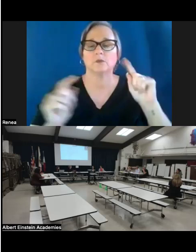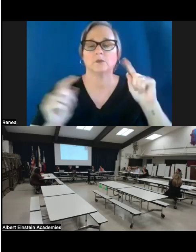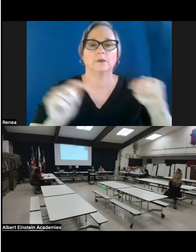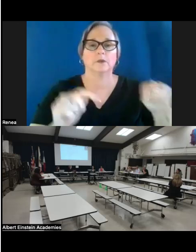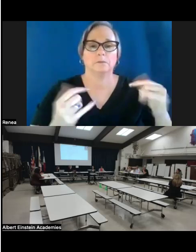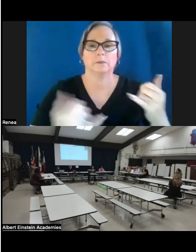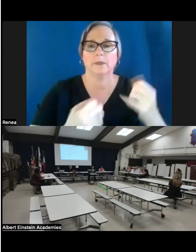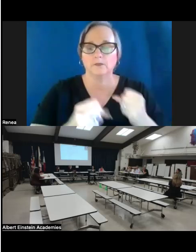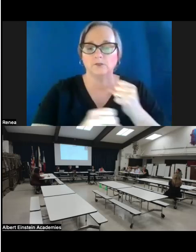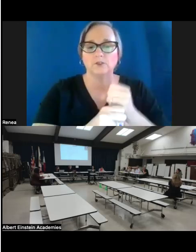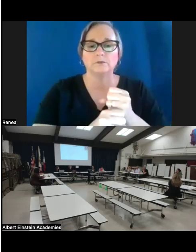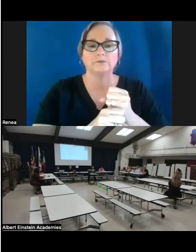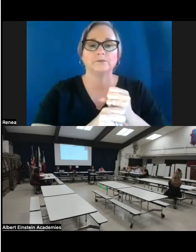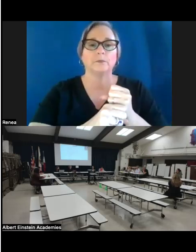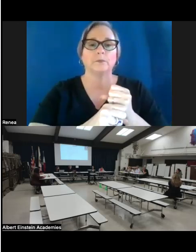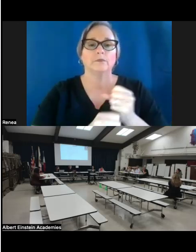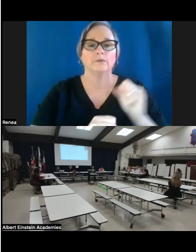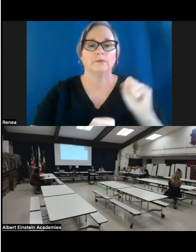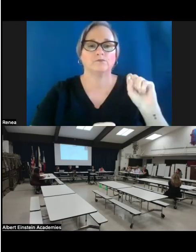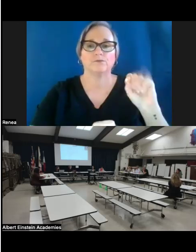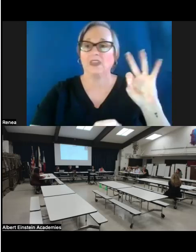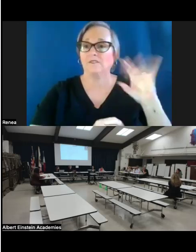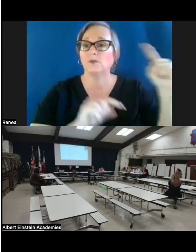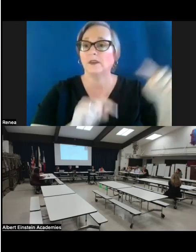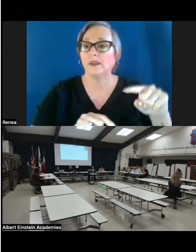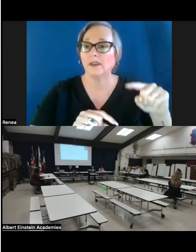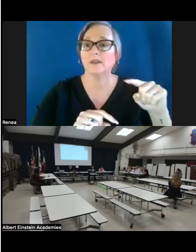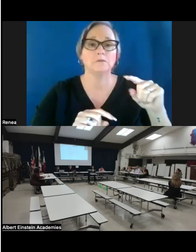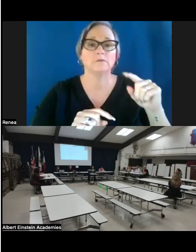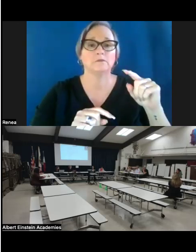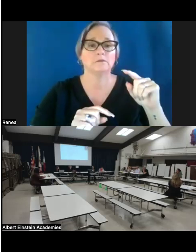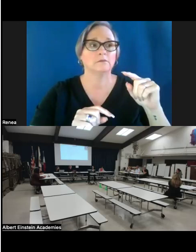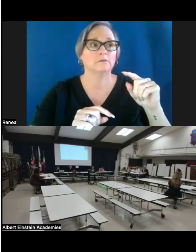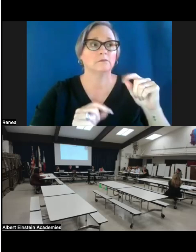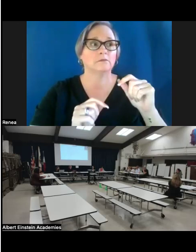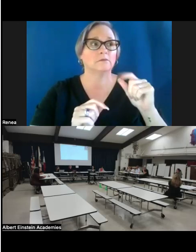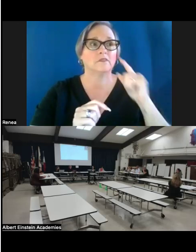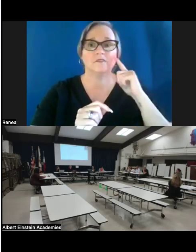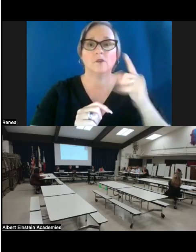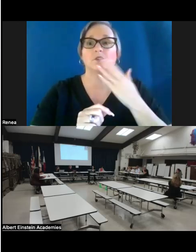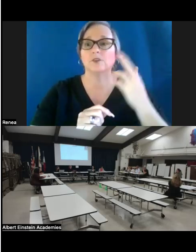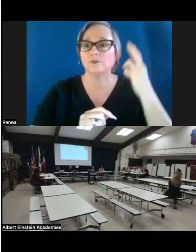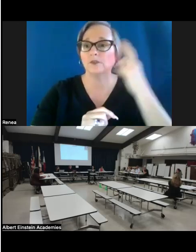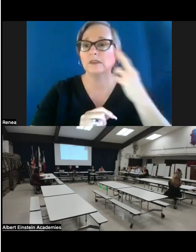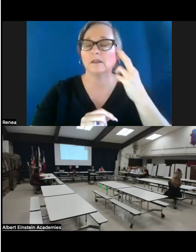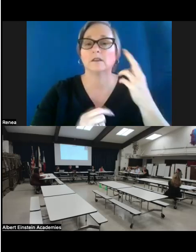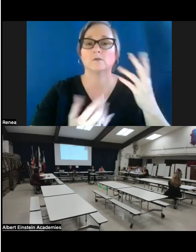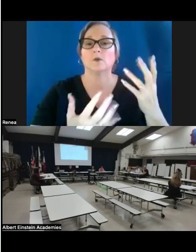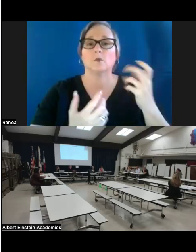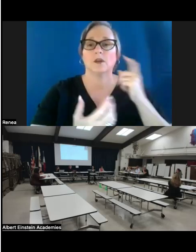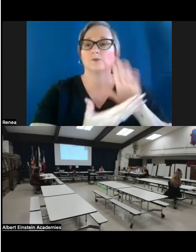good reasons, but we want to just kind of acknowledge that we really appreciate your